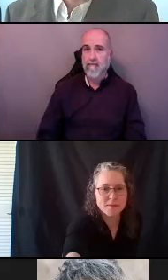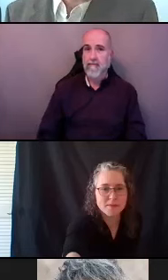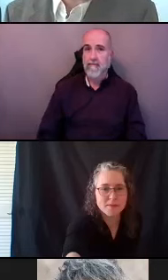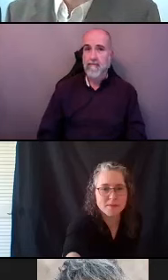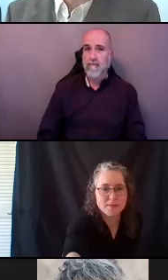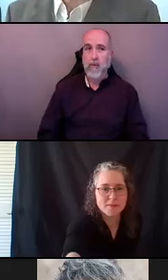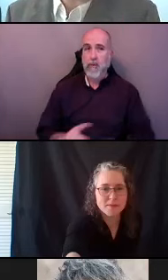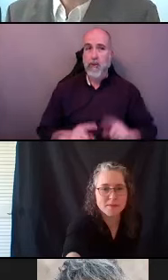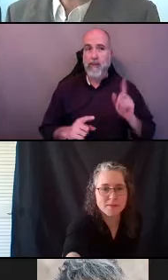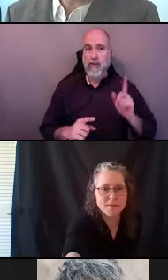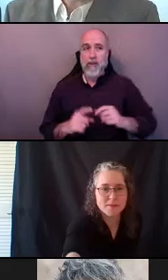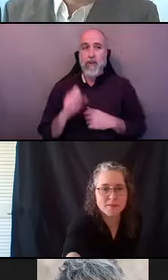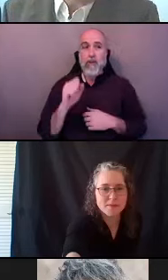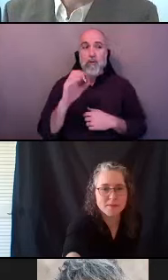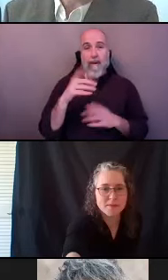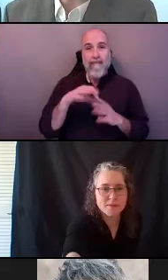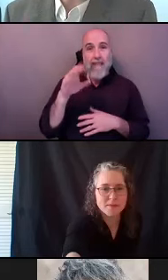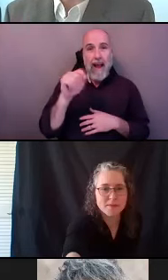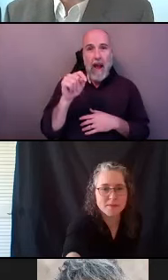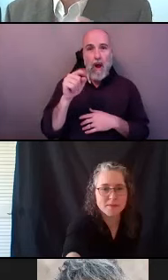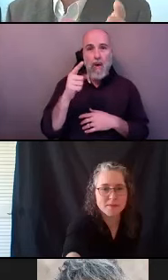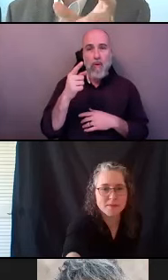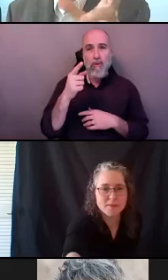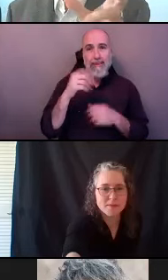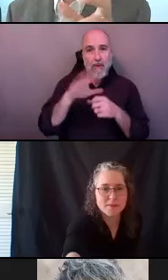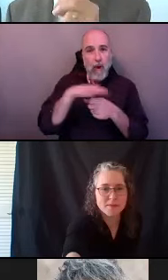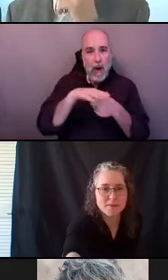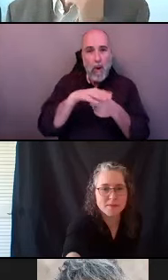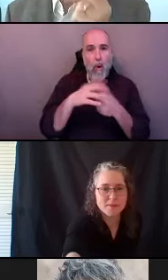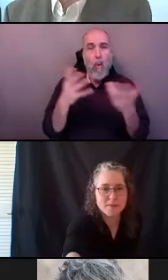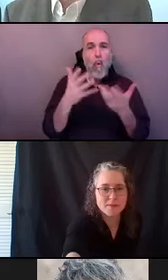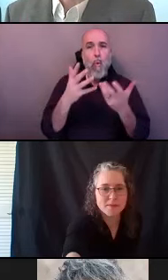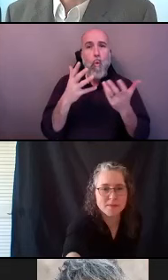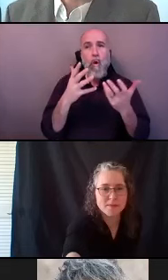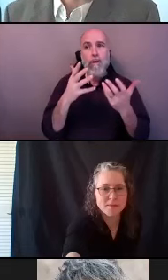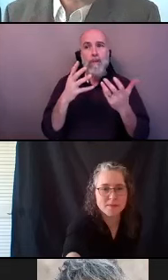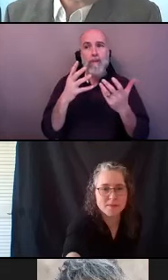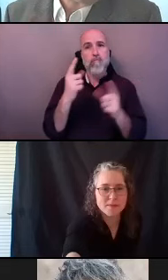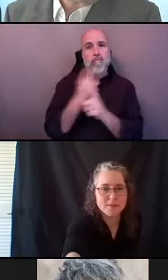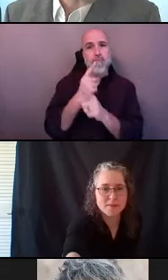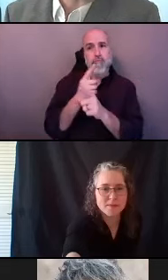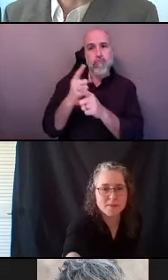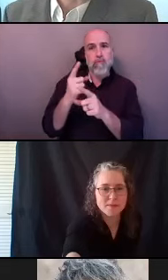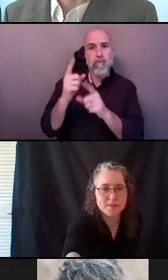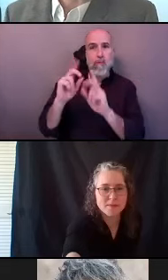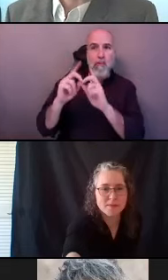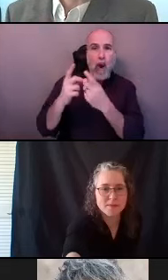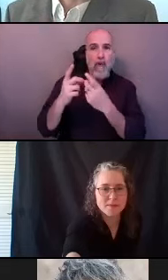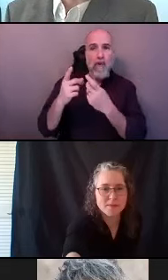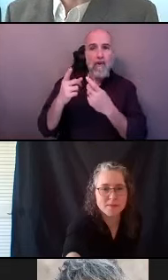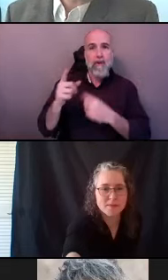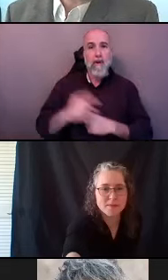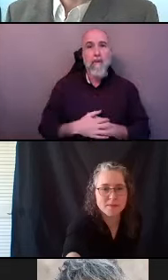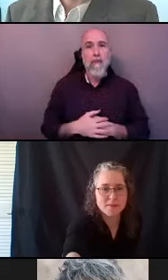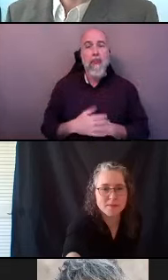Okay, and so find out locally, what is the equivalent as to the departments there.